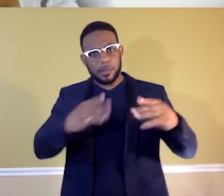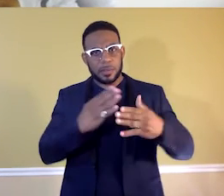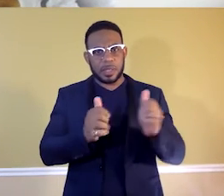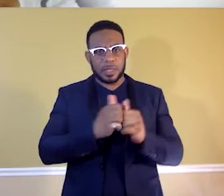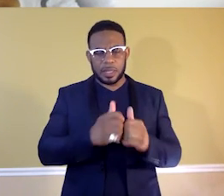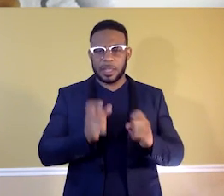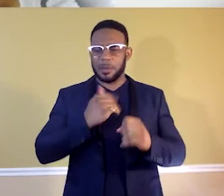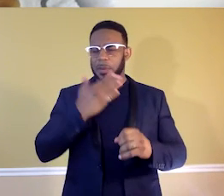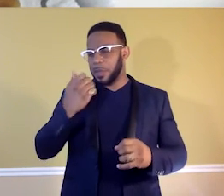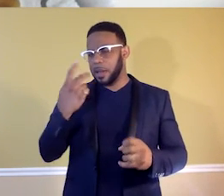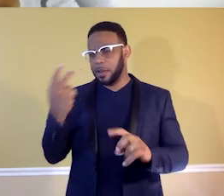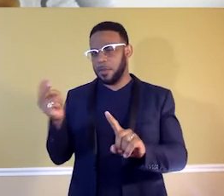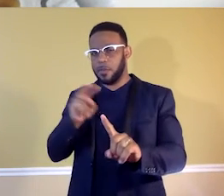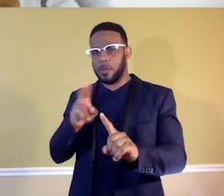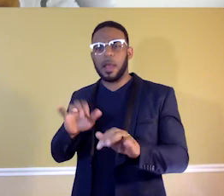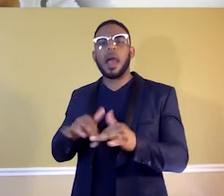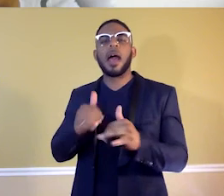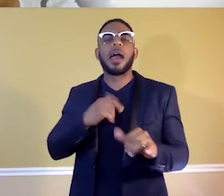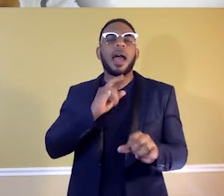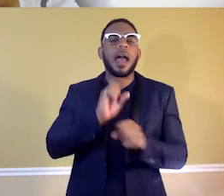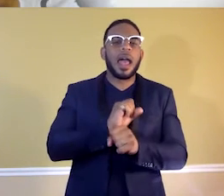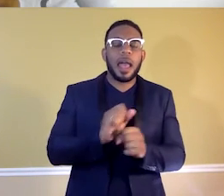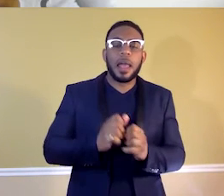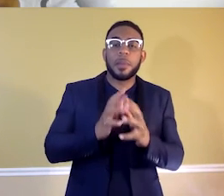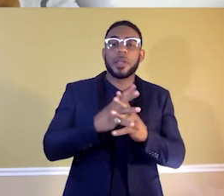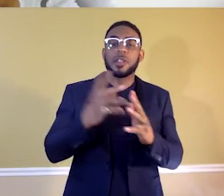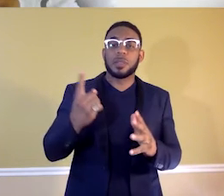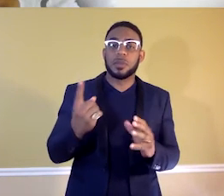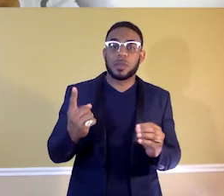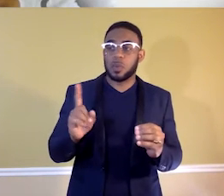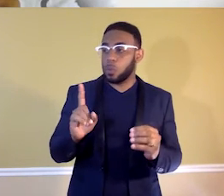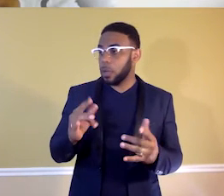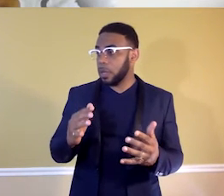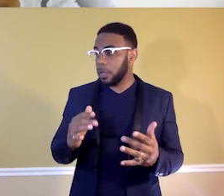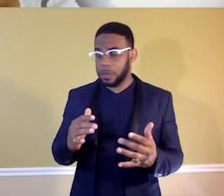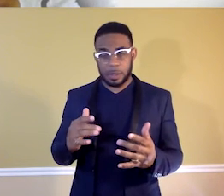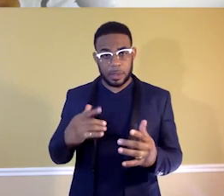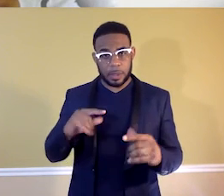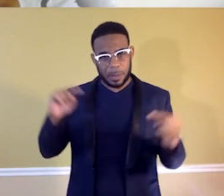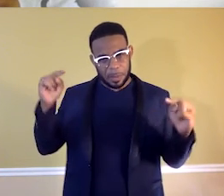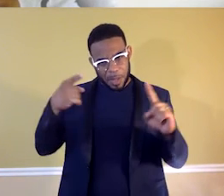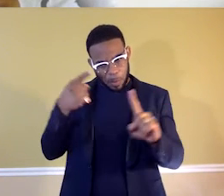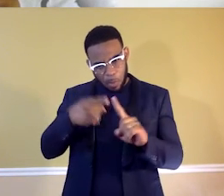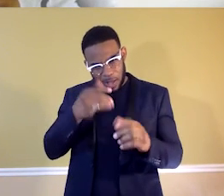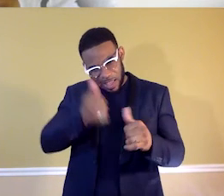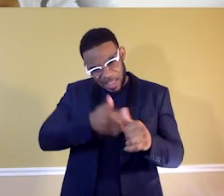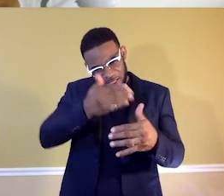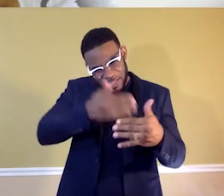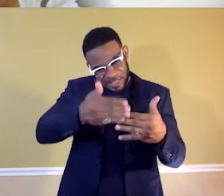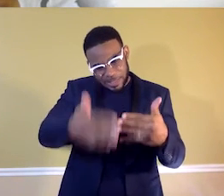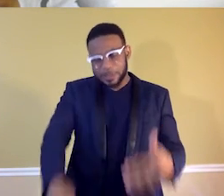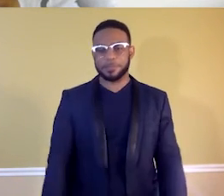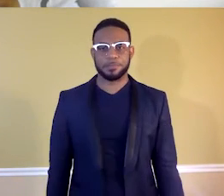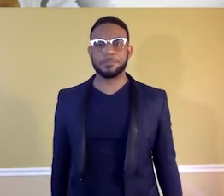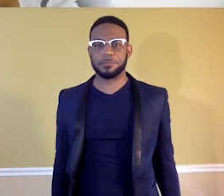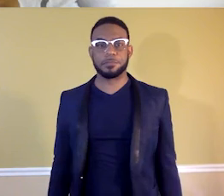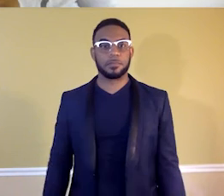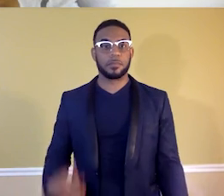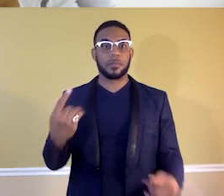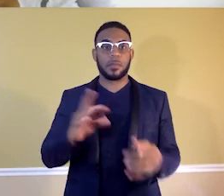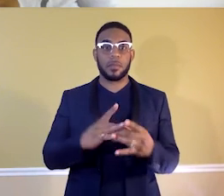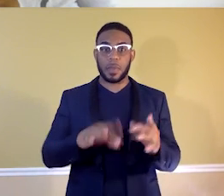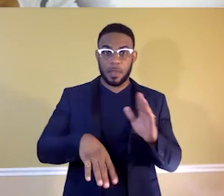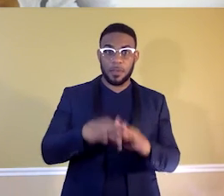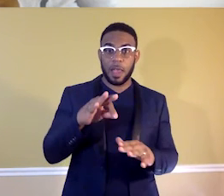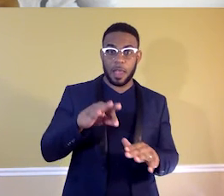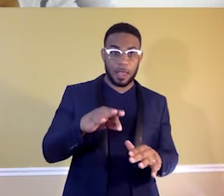kind of gave me a better view of like how can I actually build something and where the pain points in each of those steps. So I always say find